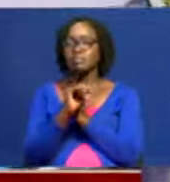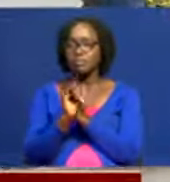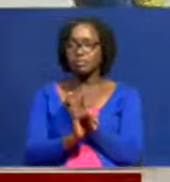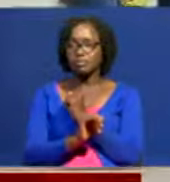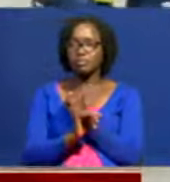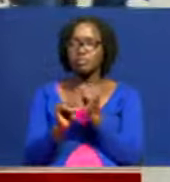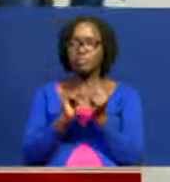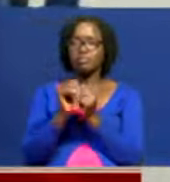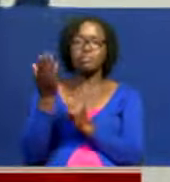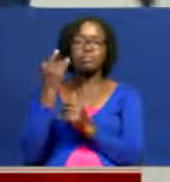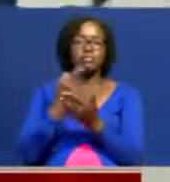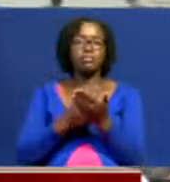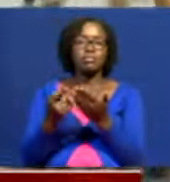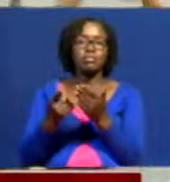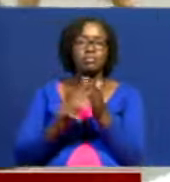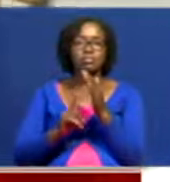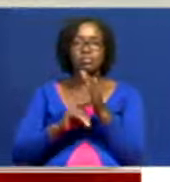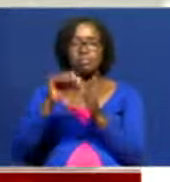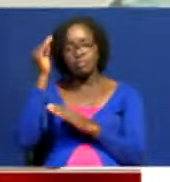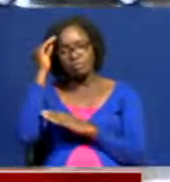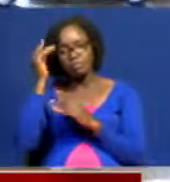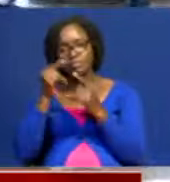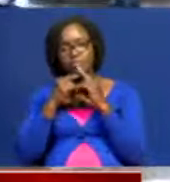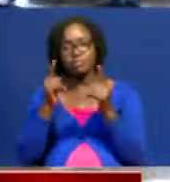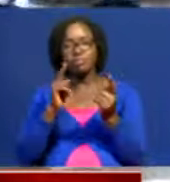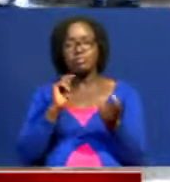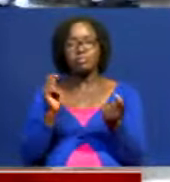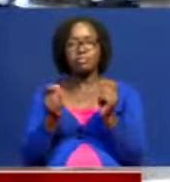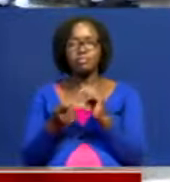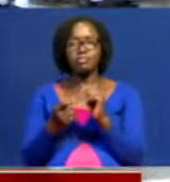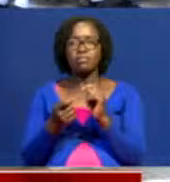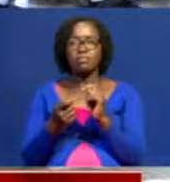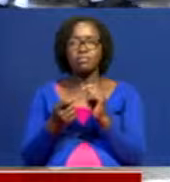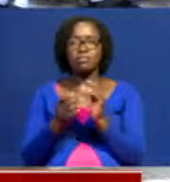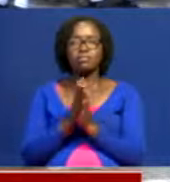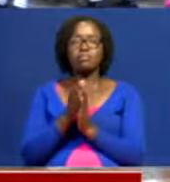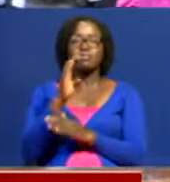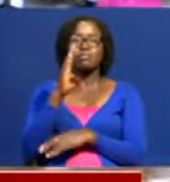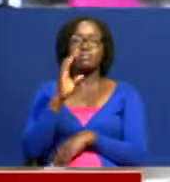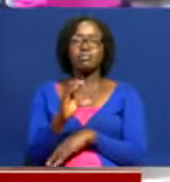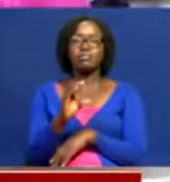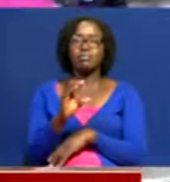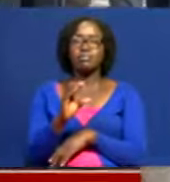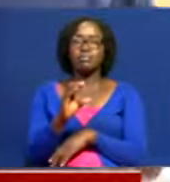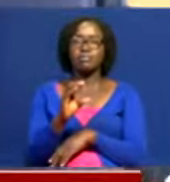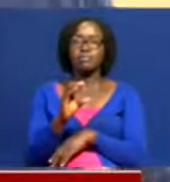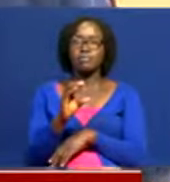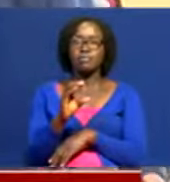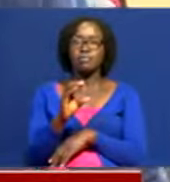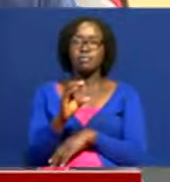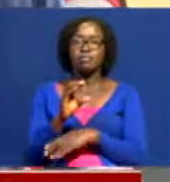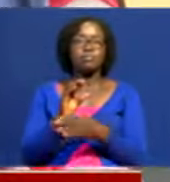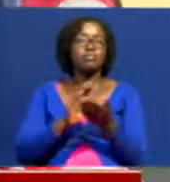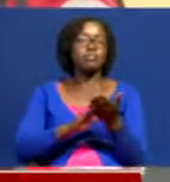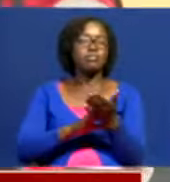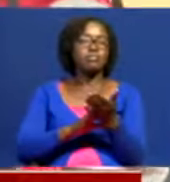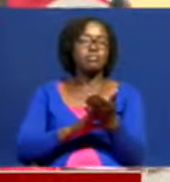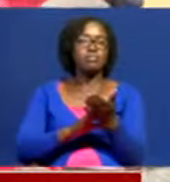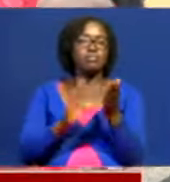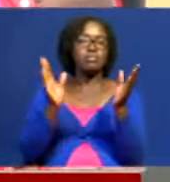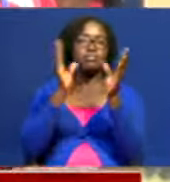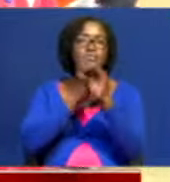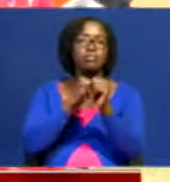Friday last week, the Ministry of Education announced a raft of changes in the competency-based curriculum CBC following recommendation by the